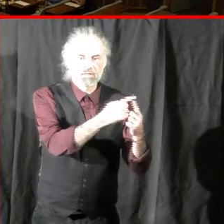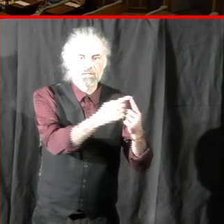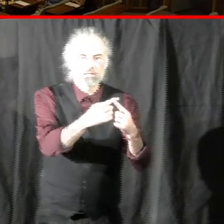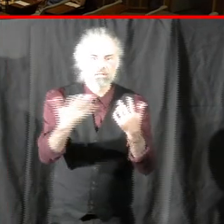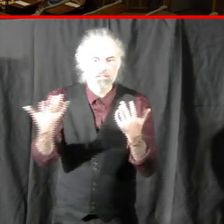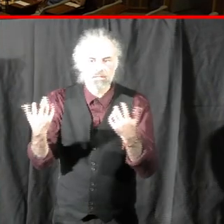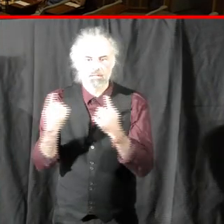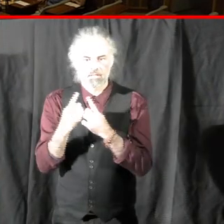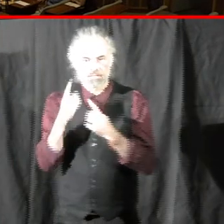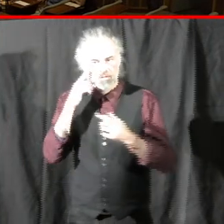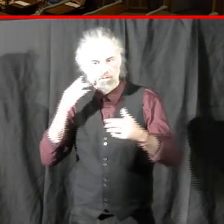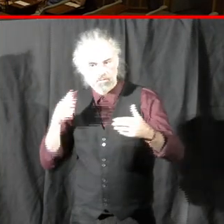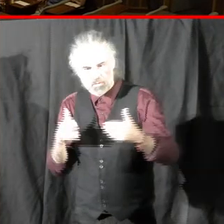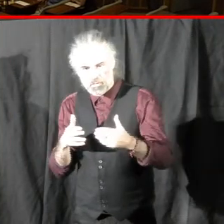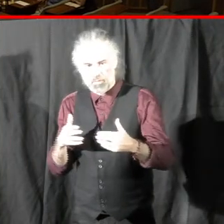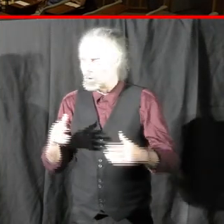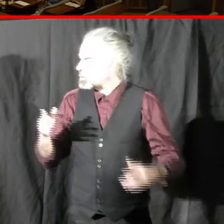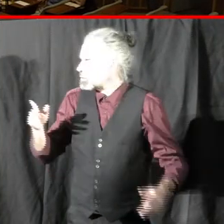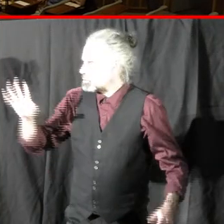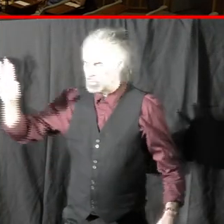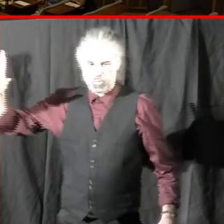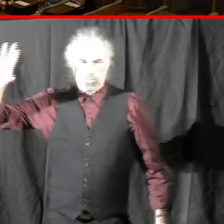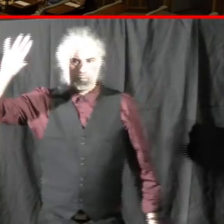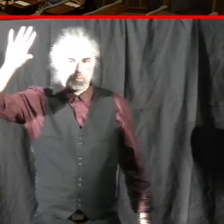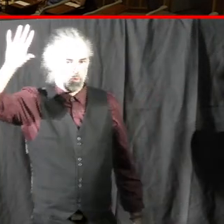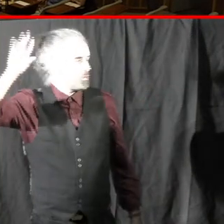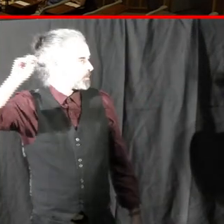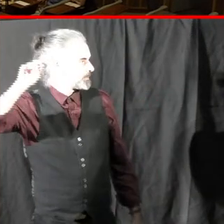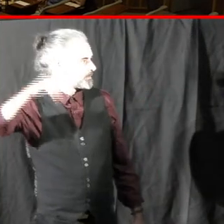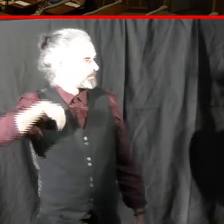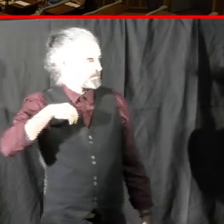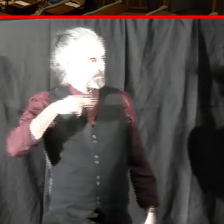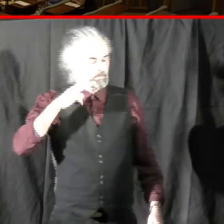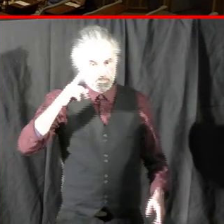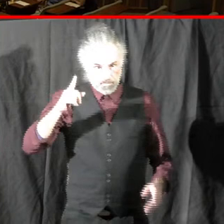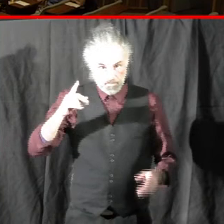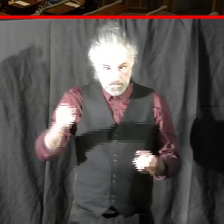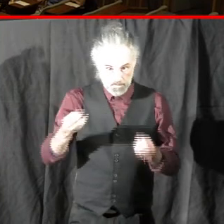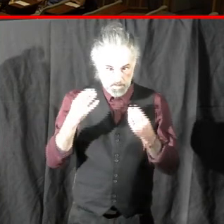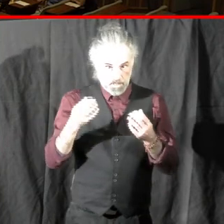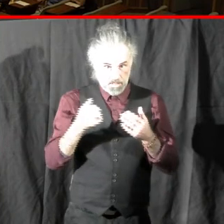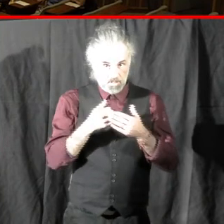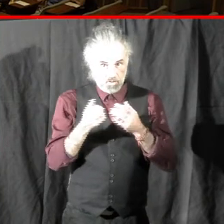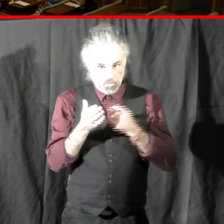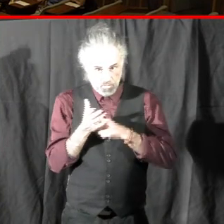Okay, hold on. I'll just refeed that. So the regulatory